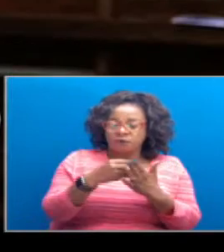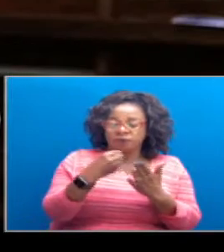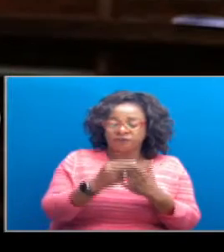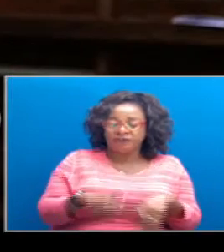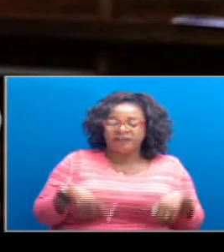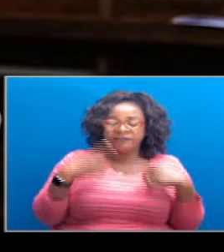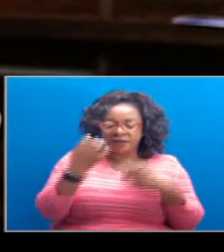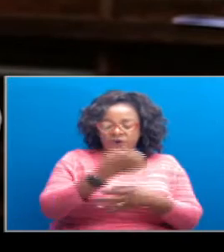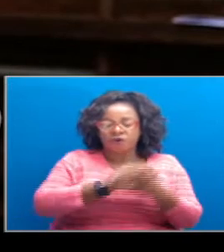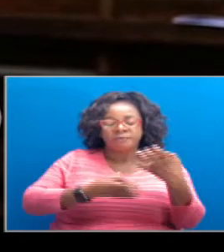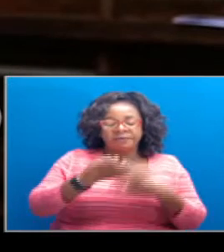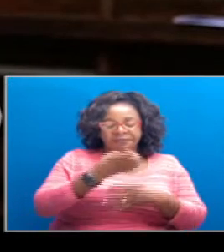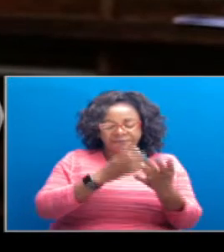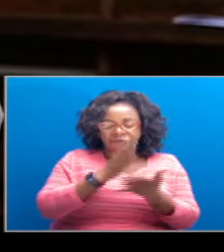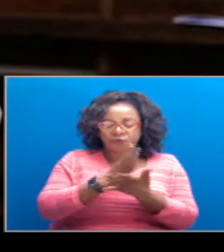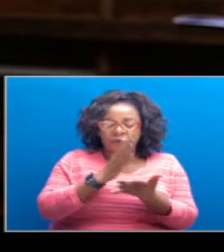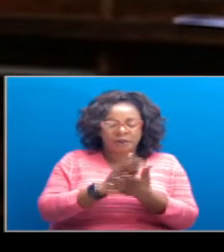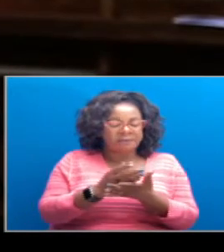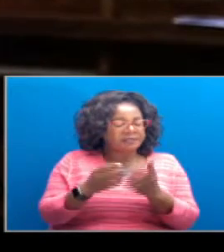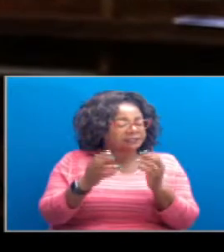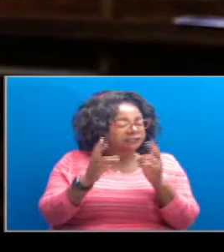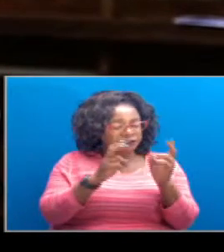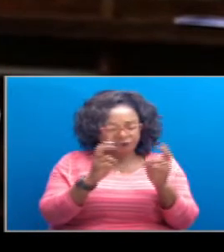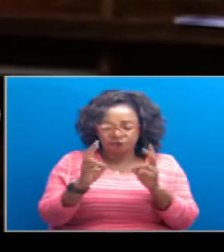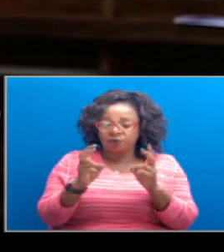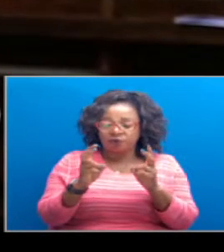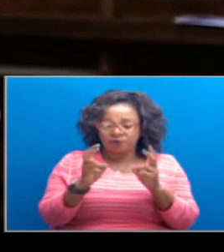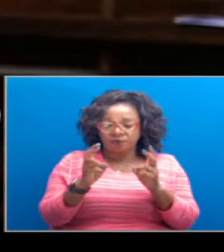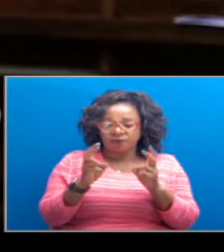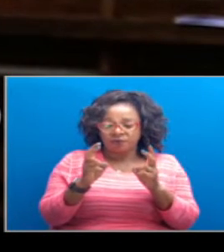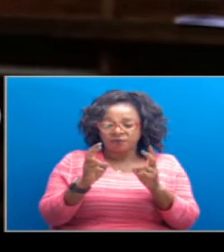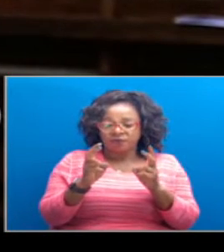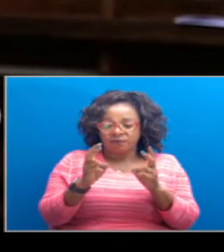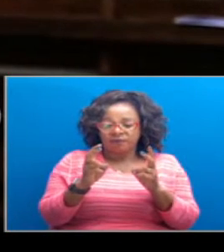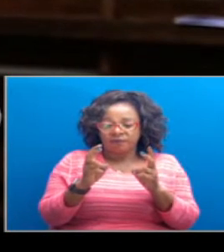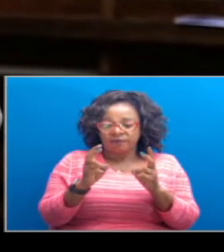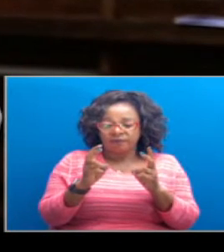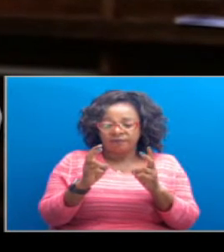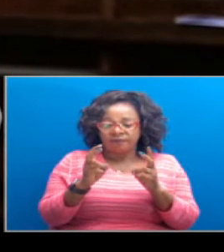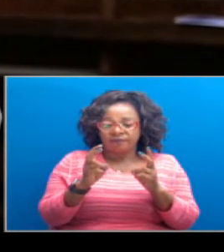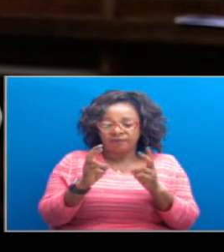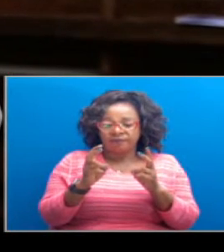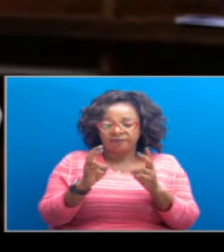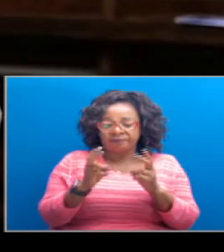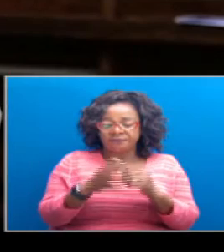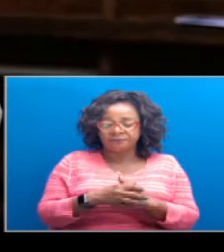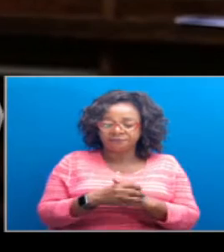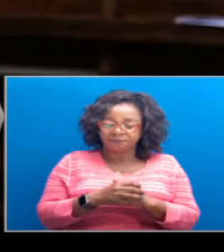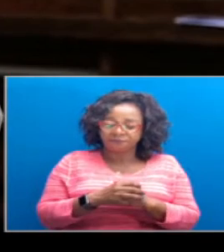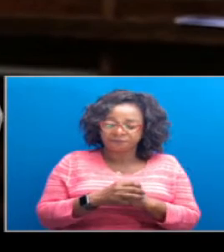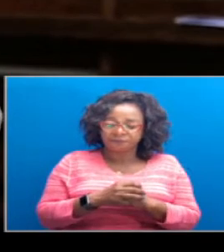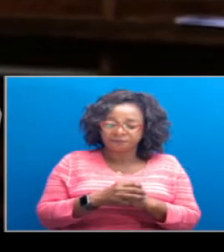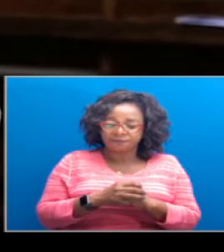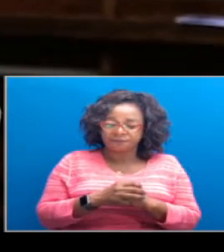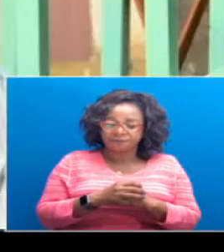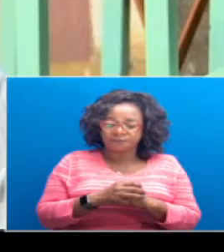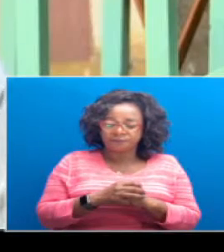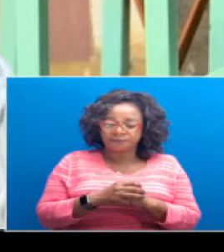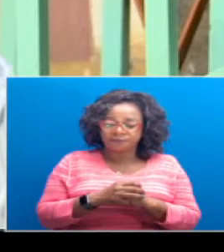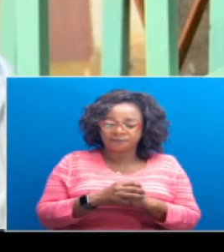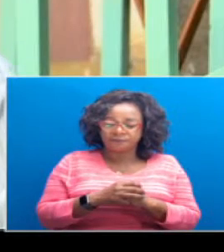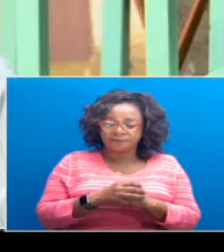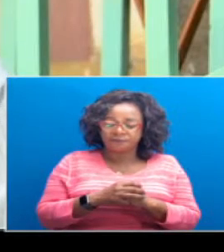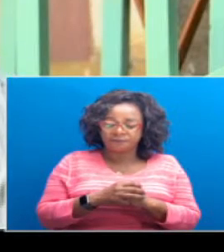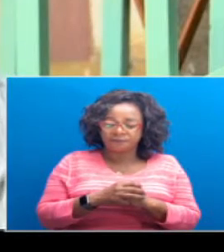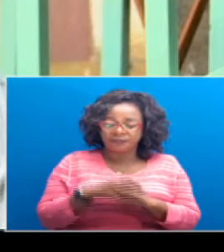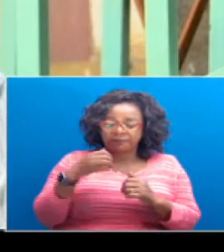economy has been a big issue where this election is concerned. What do you have to say to that?